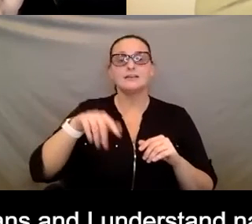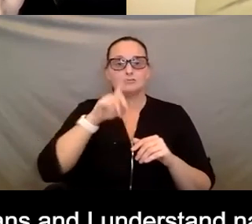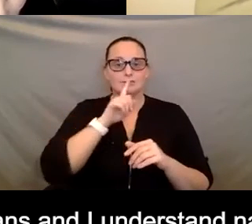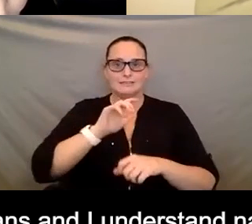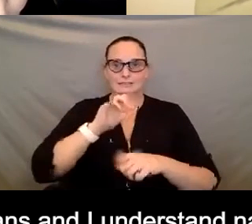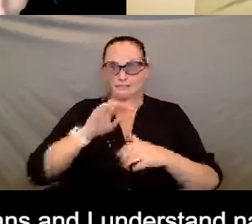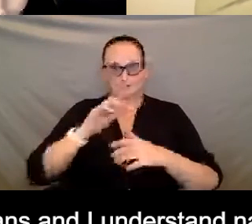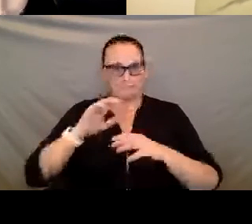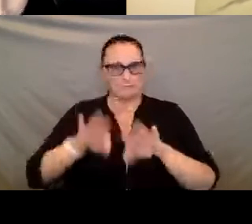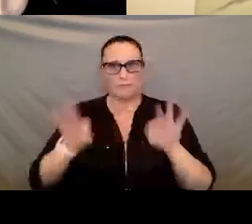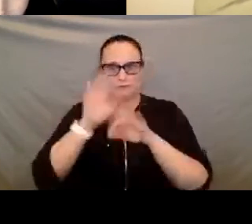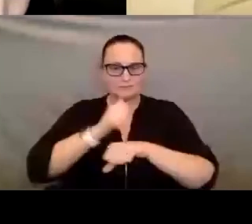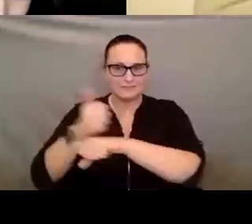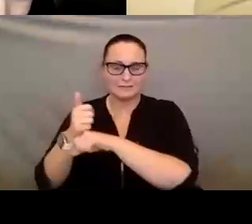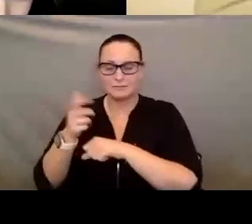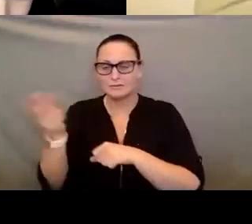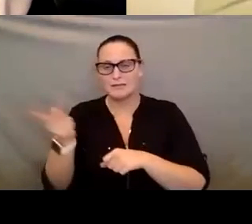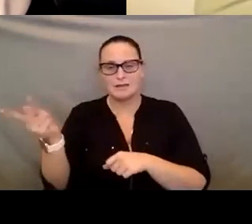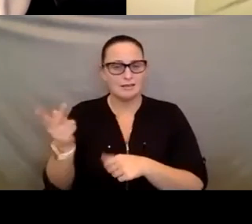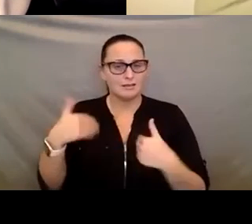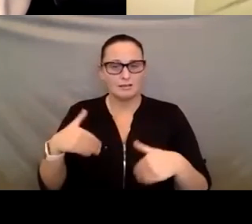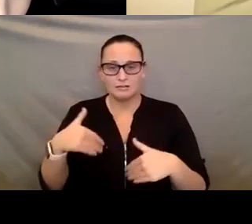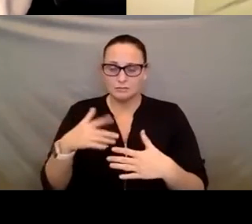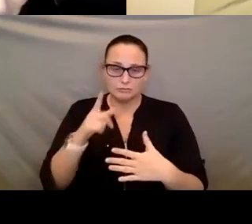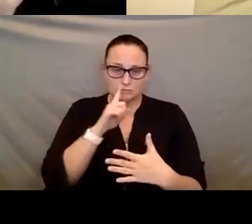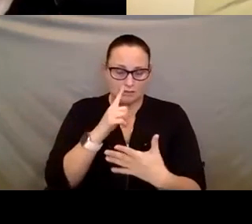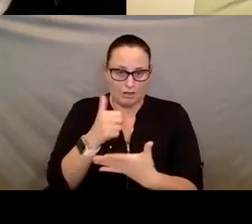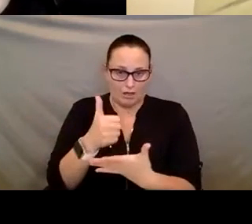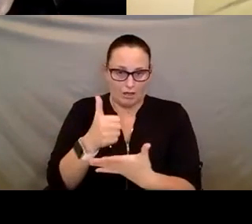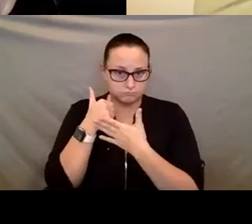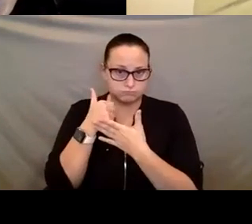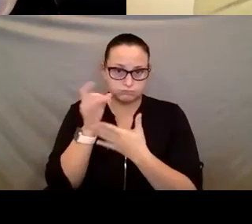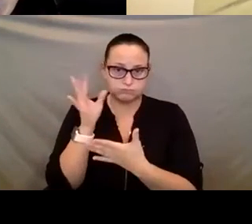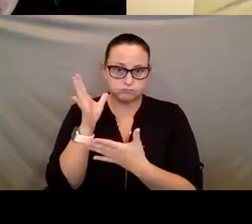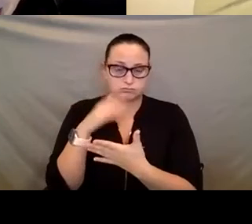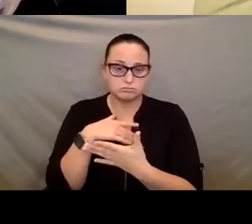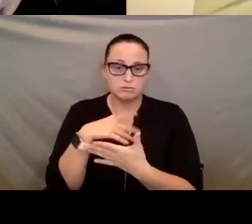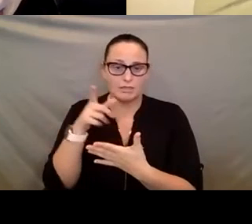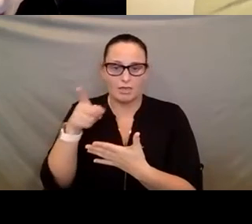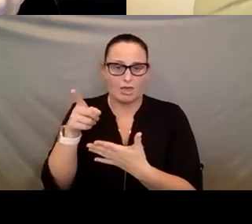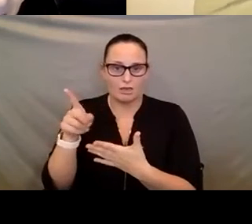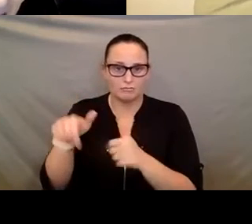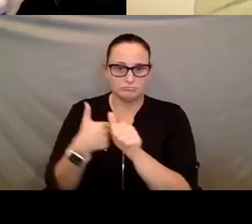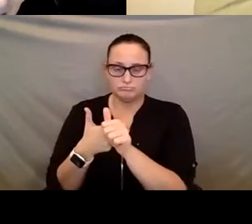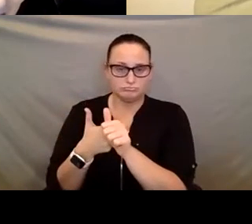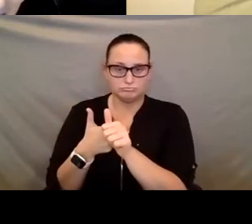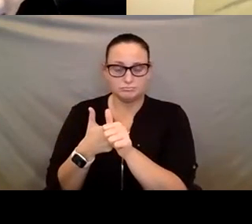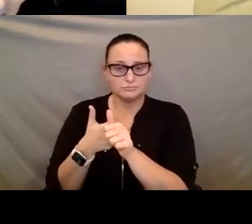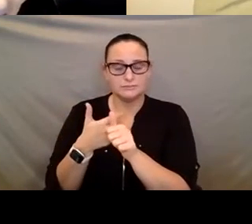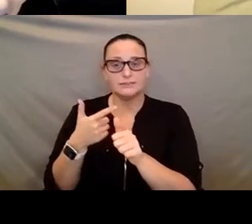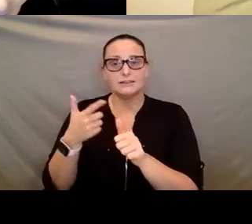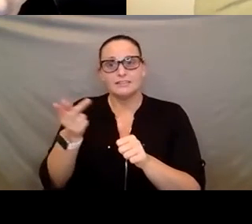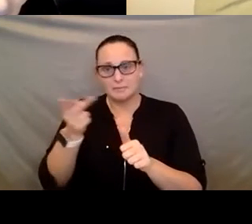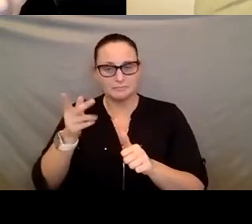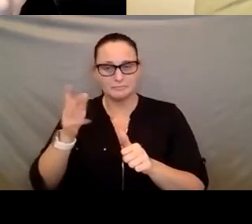up. Vincent and India are just absolutely indispensable. They are really the backbone, them and other folks like them